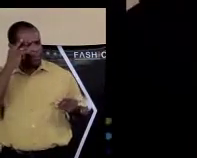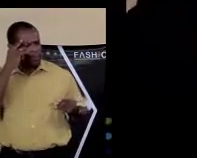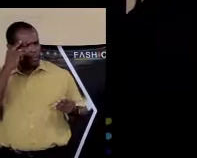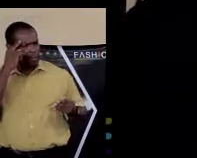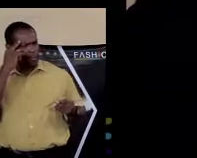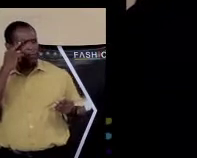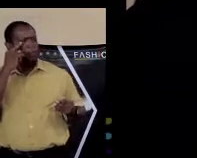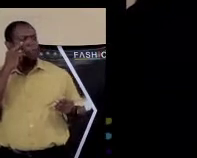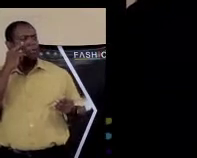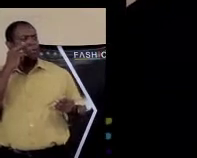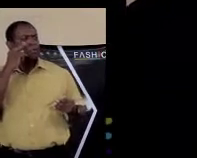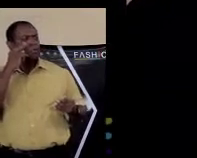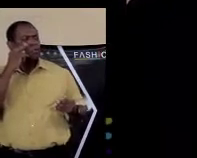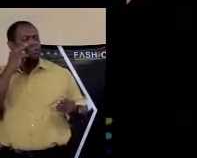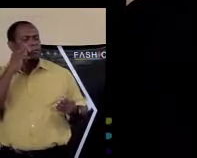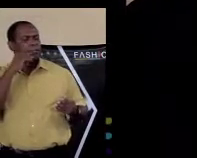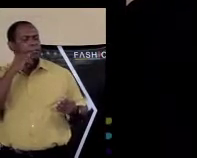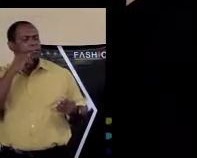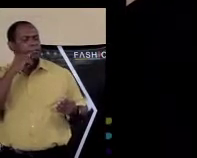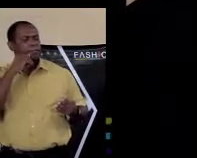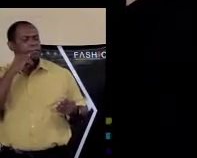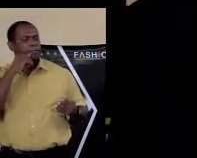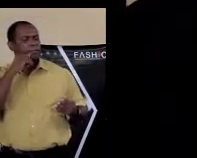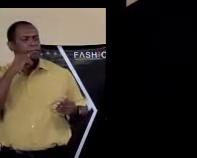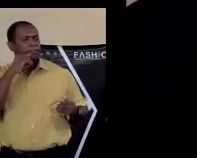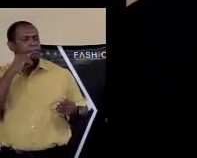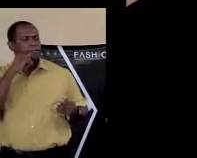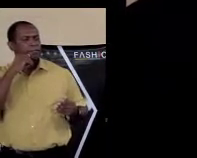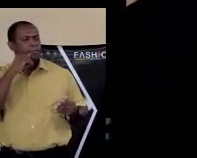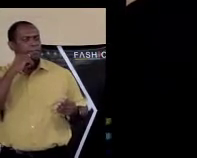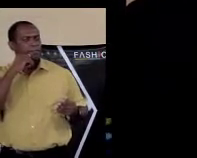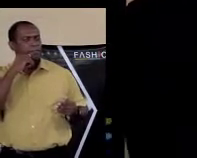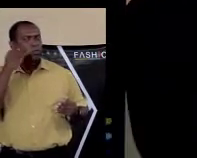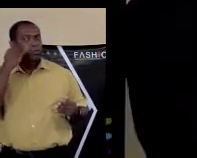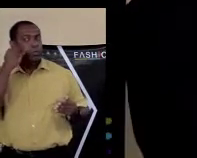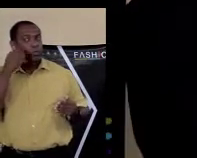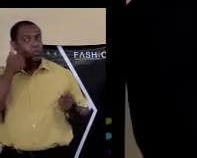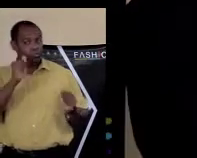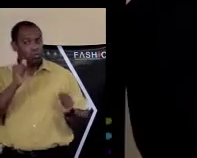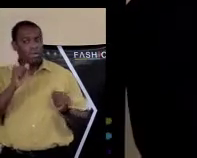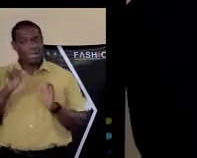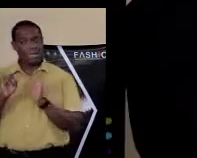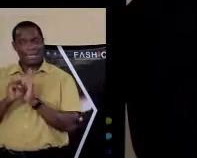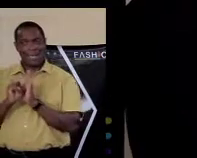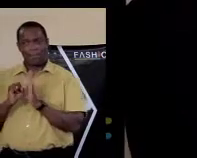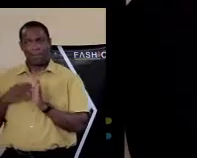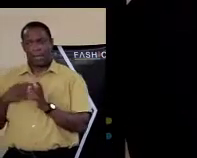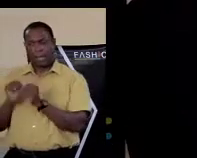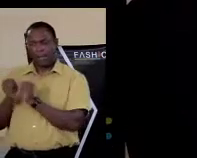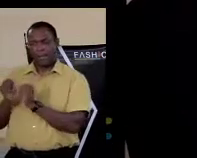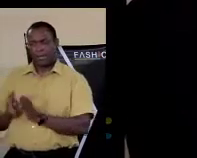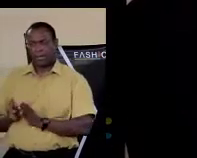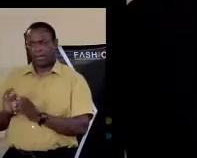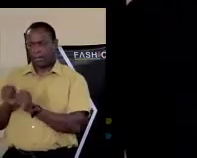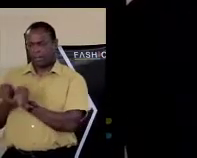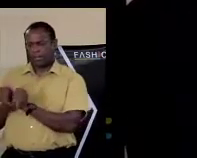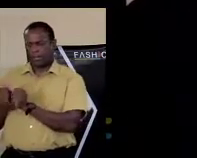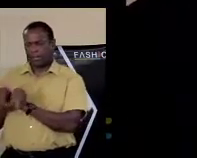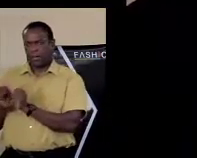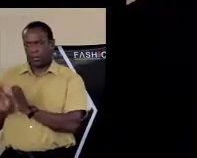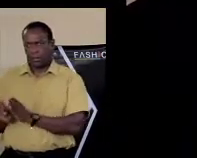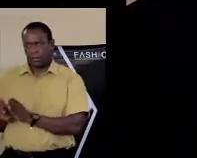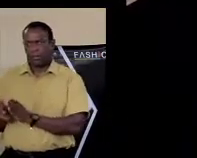this creative group, because if you are trying to identify who is your competitor, then it may